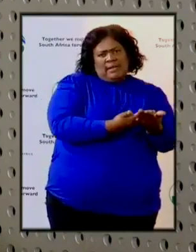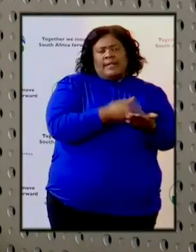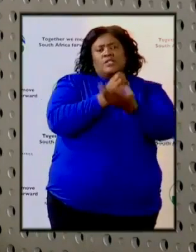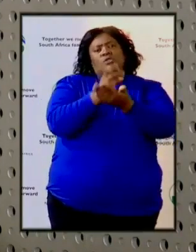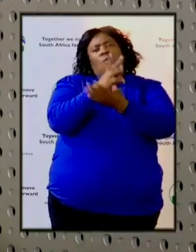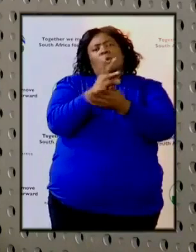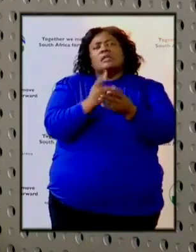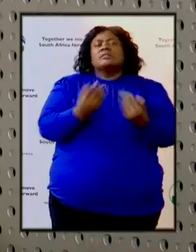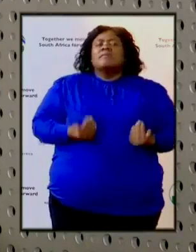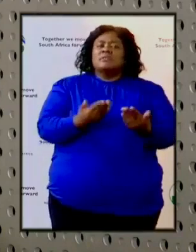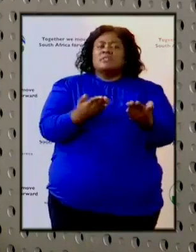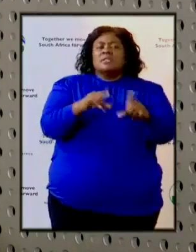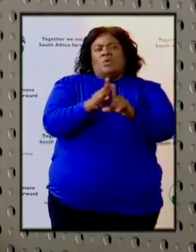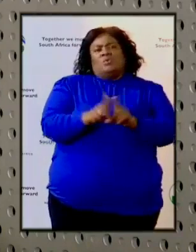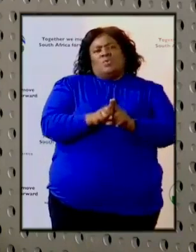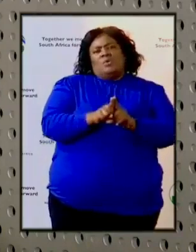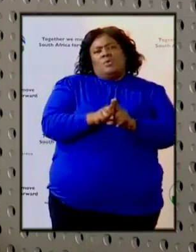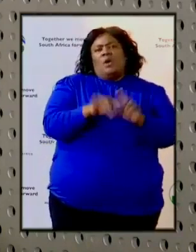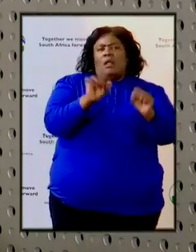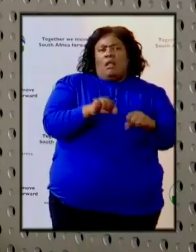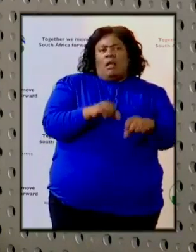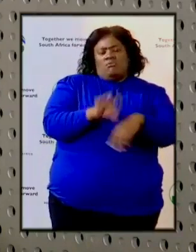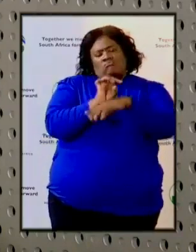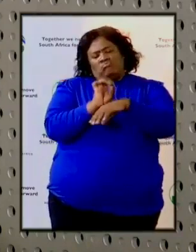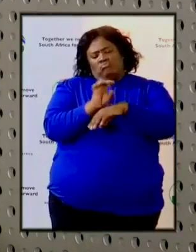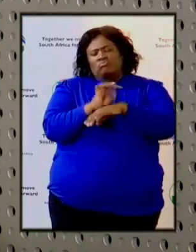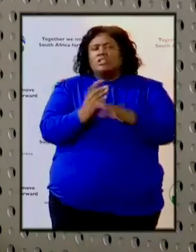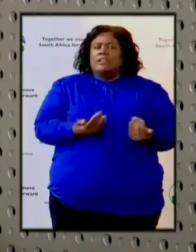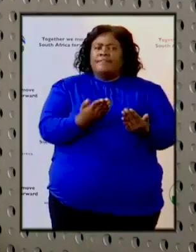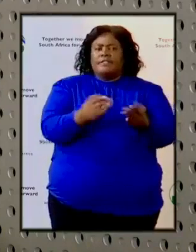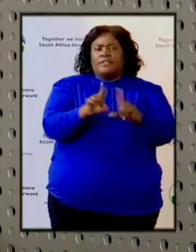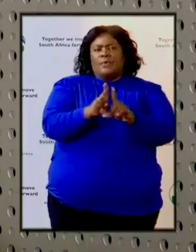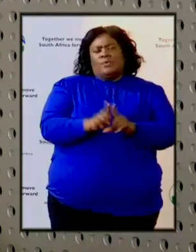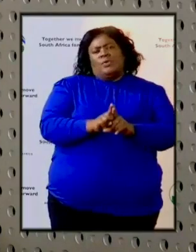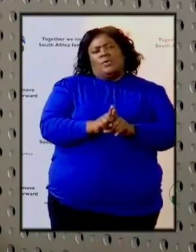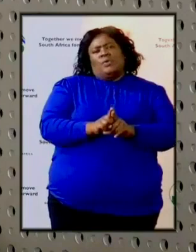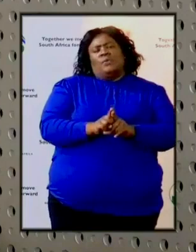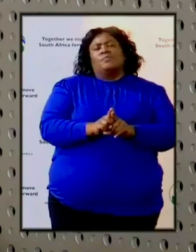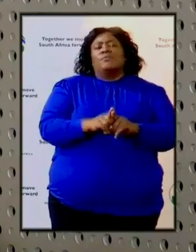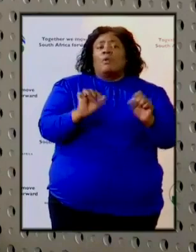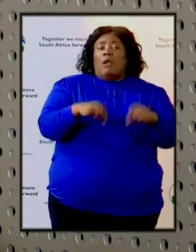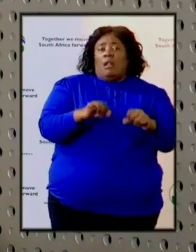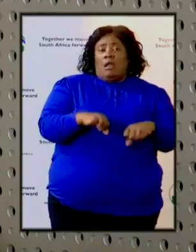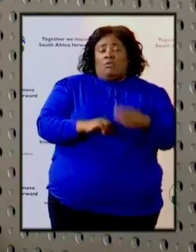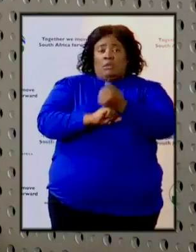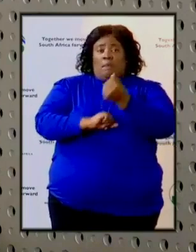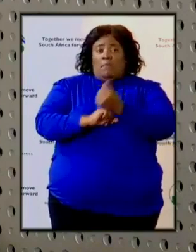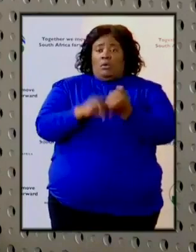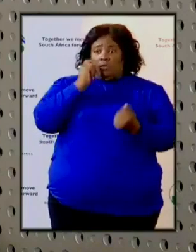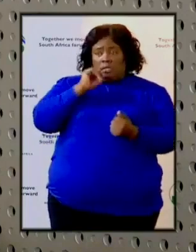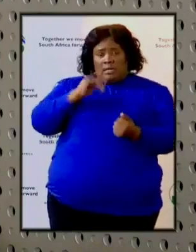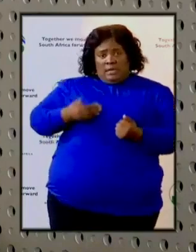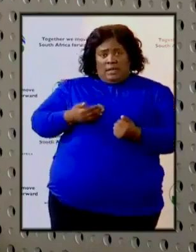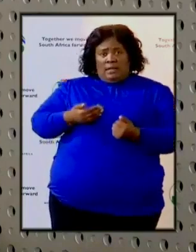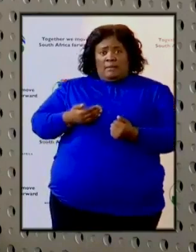services are also allowed, counseling services, support to gender-based violence, care and